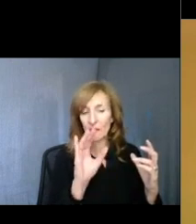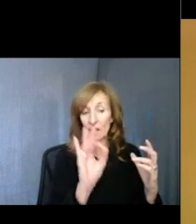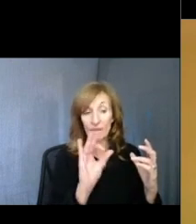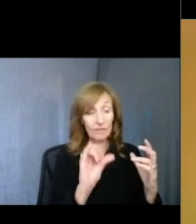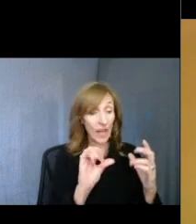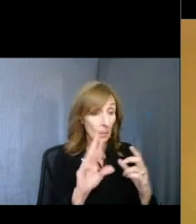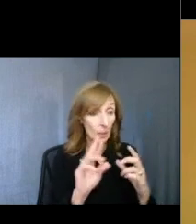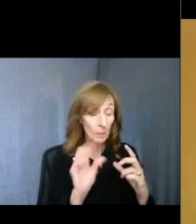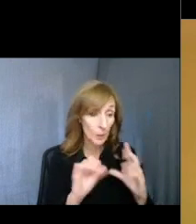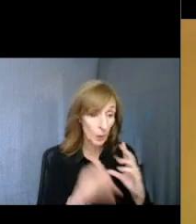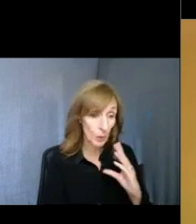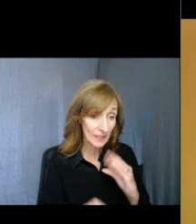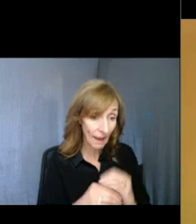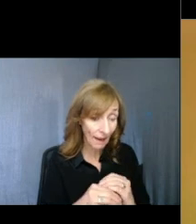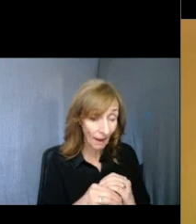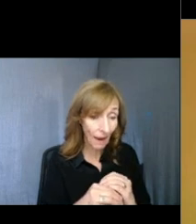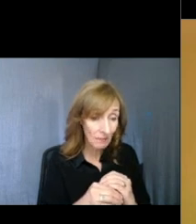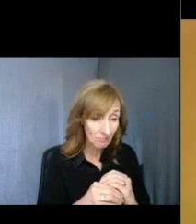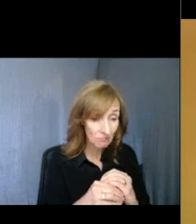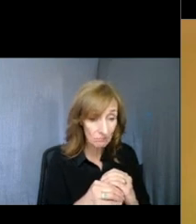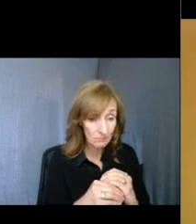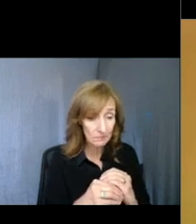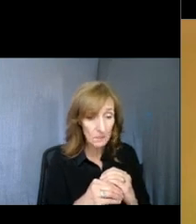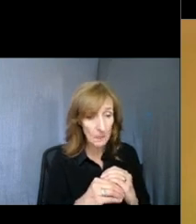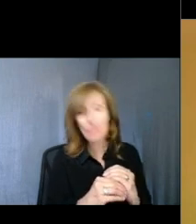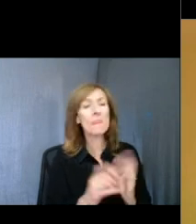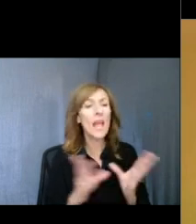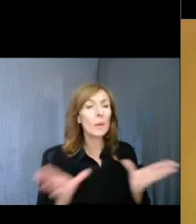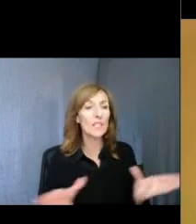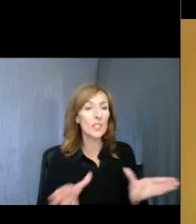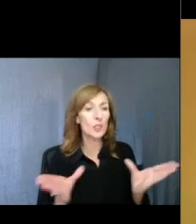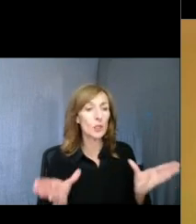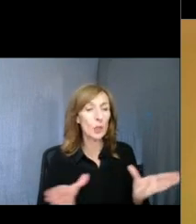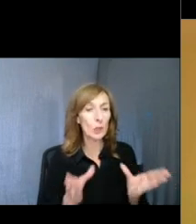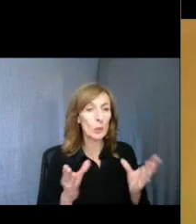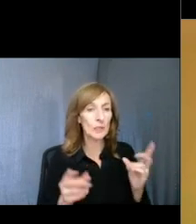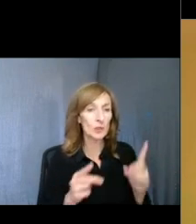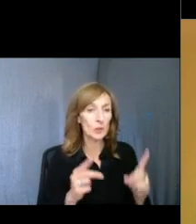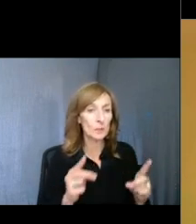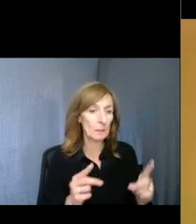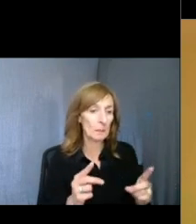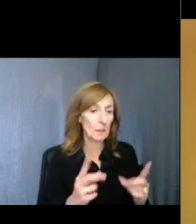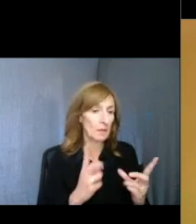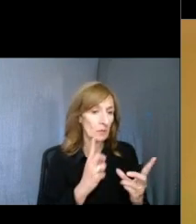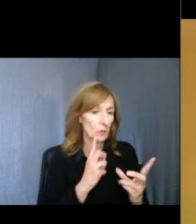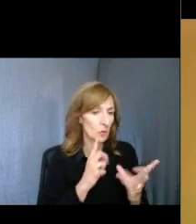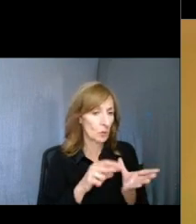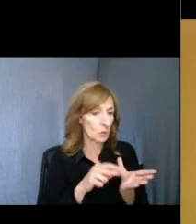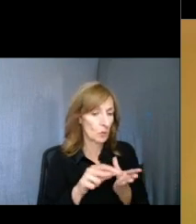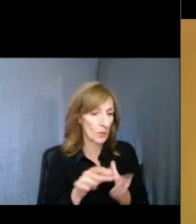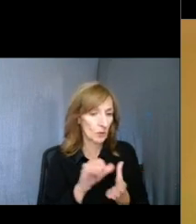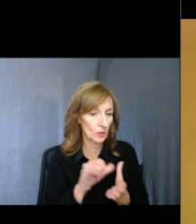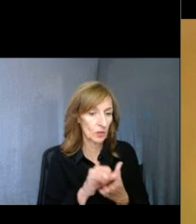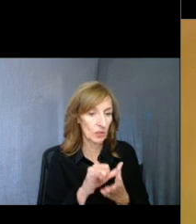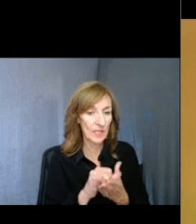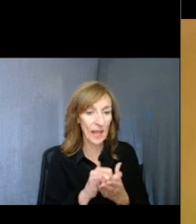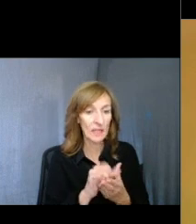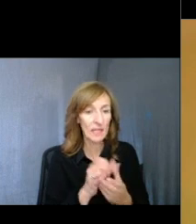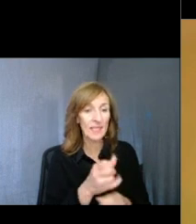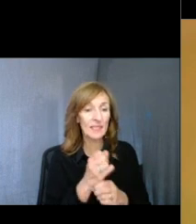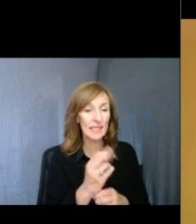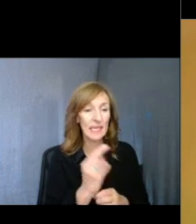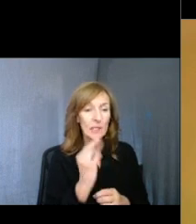right? There's ways of doing that. And so I would encourage people, it's probably money well spent sometimes to get a nutrition consult. Your vet can get